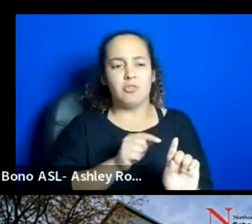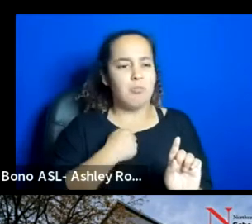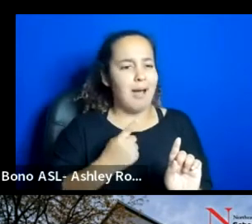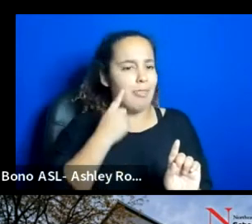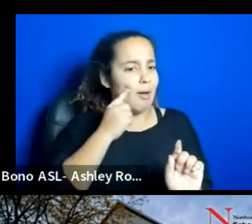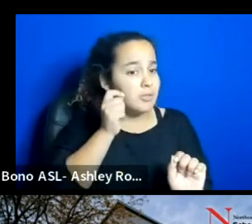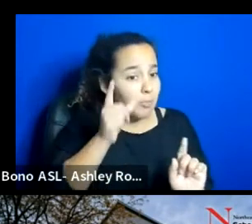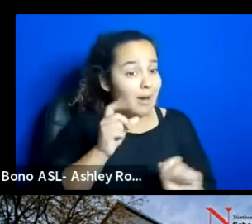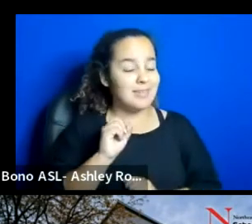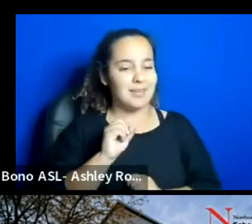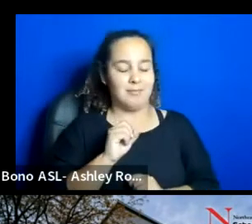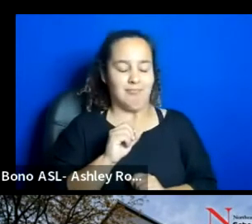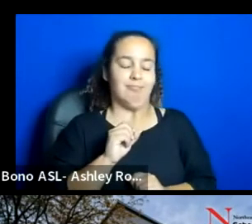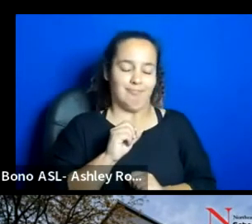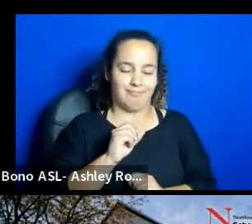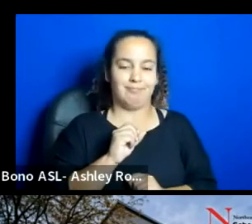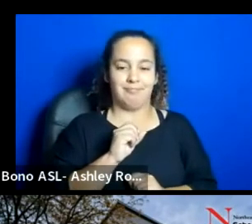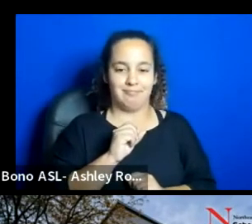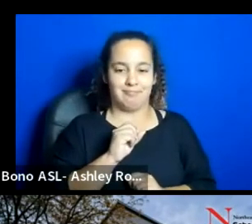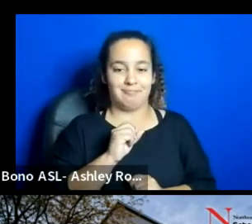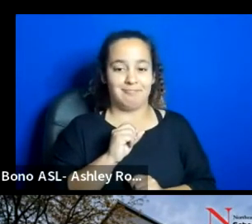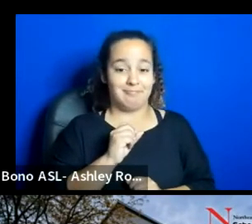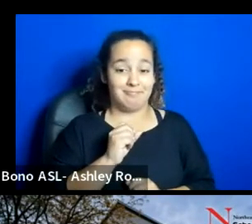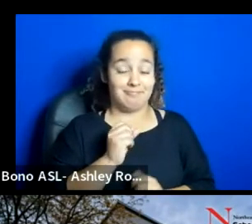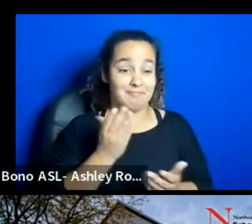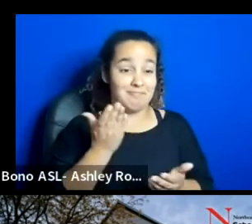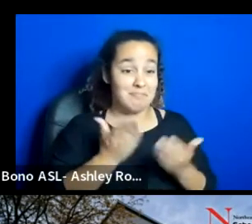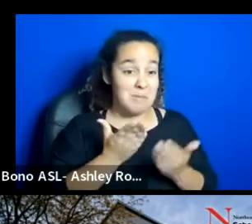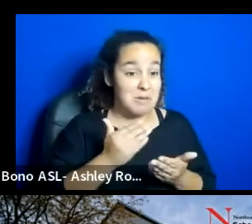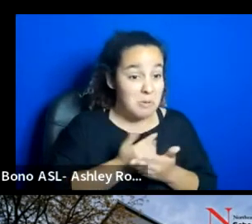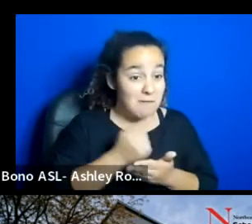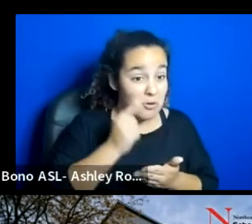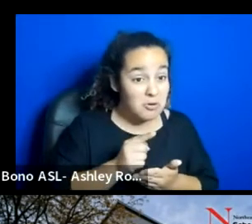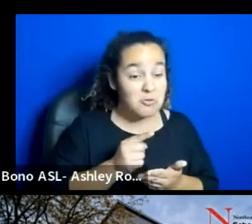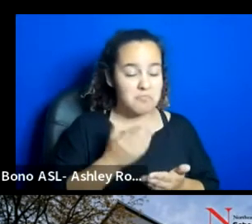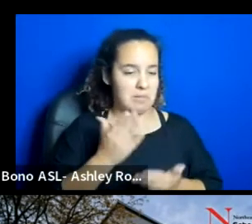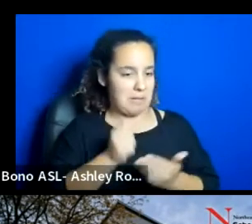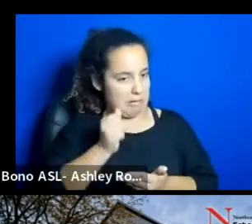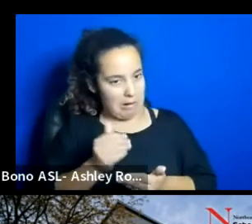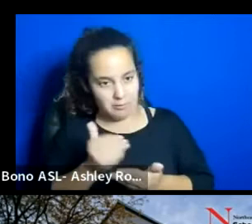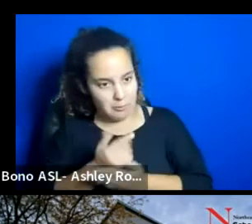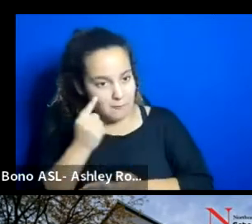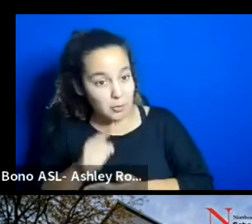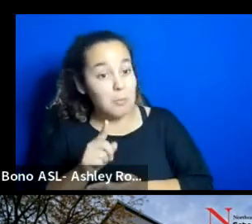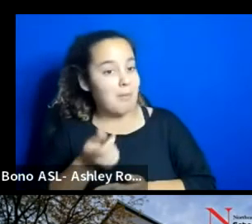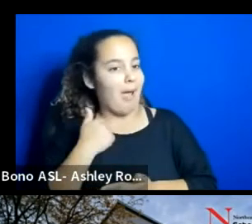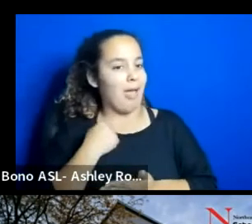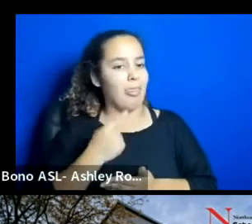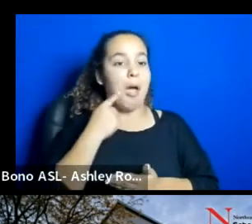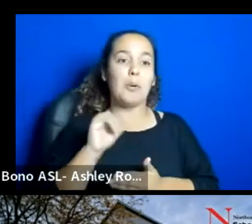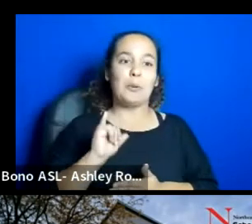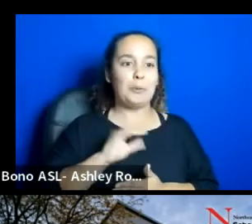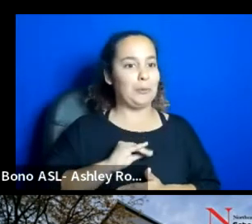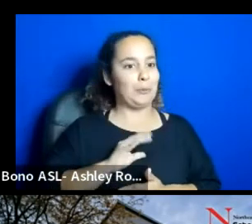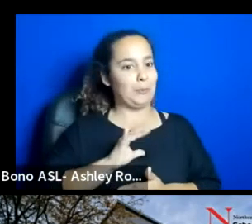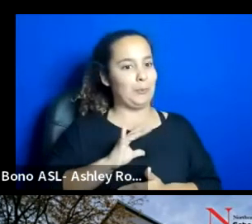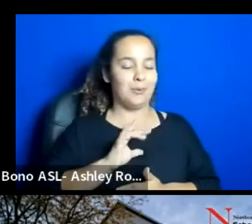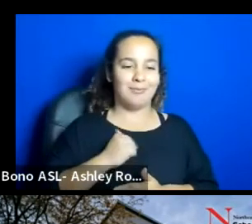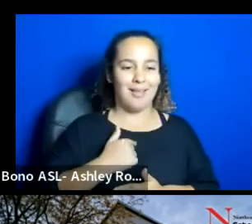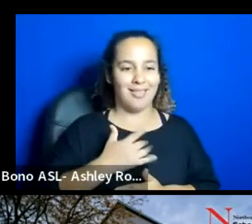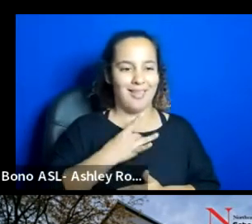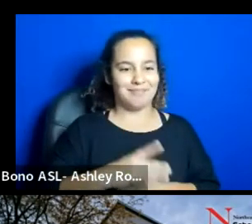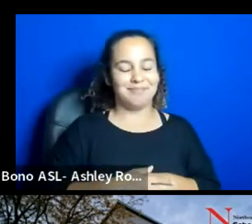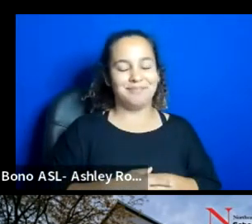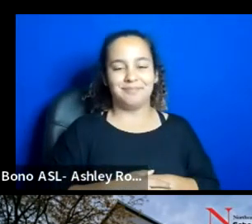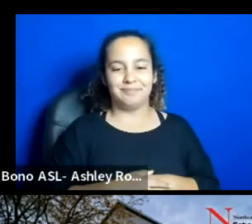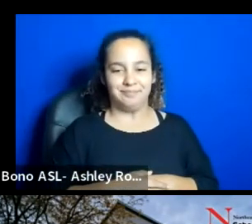illuminating. And perhaps they are not new to others, but for me, I was like, oh, this is really exciting. There is so much drama here.